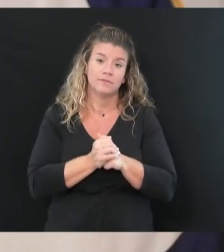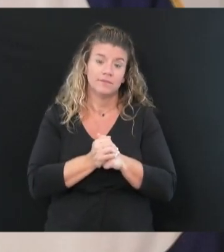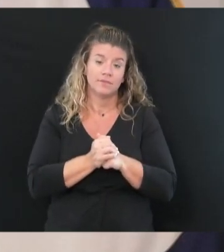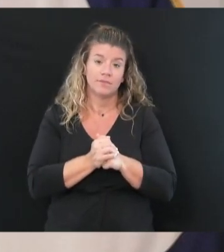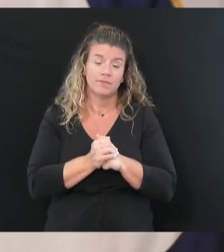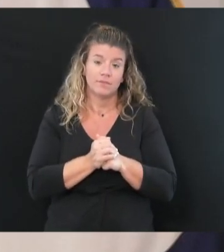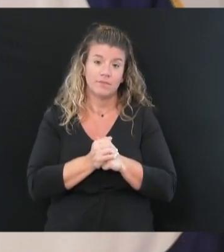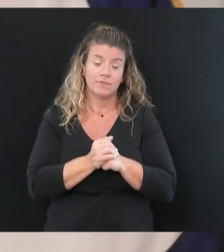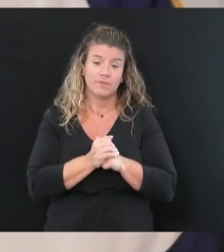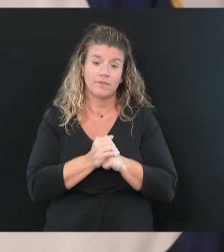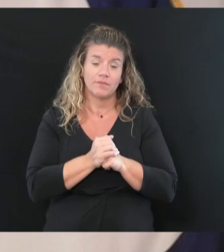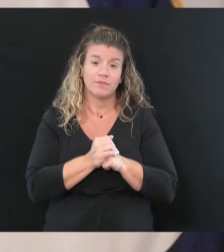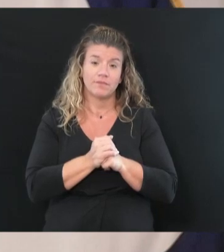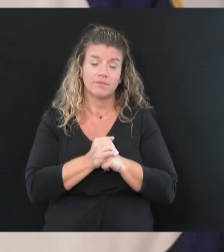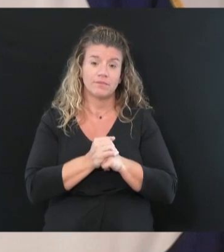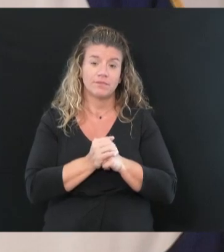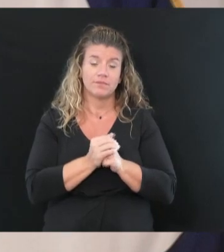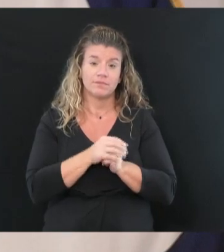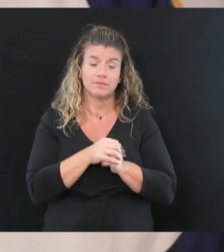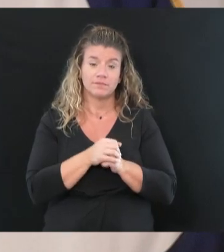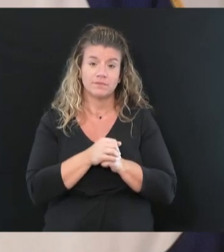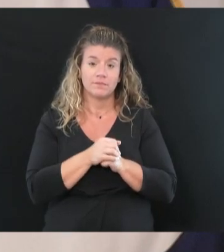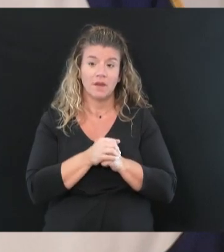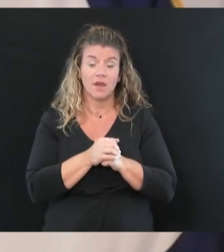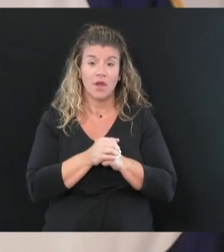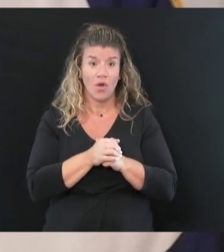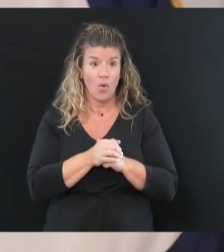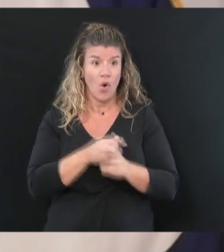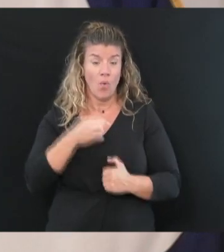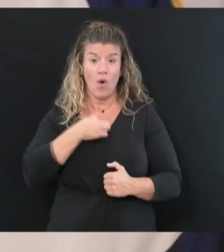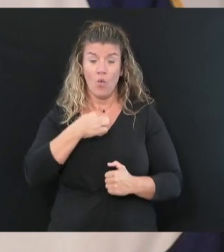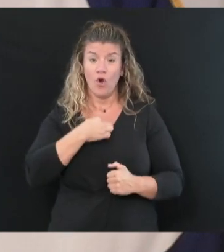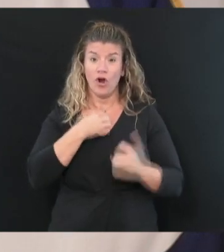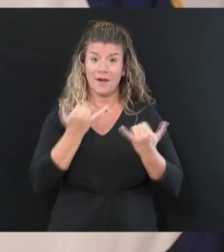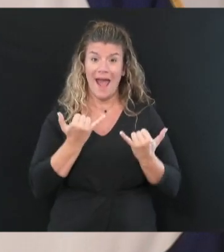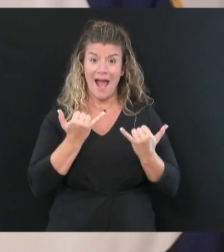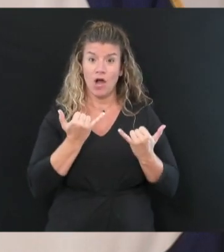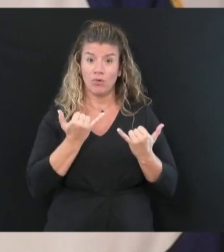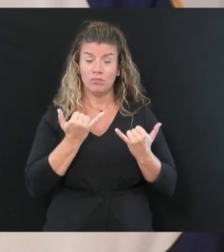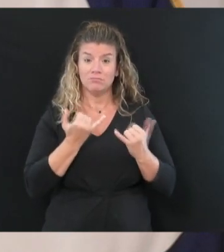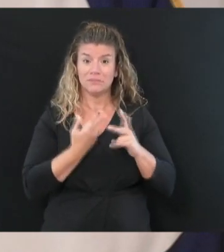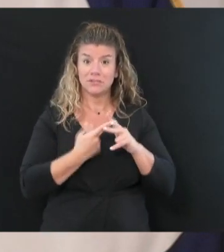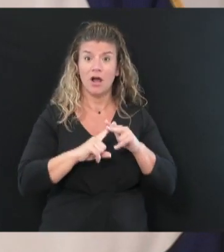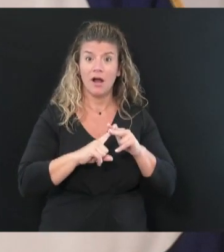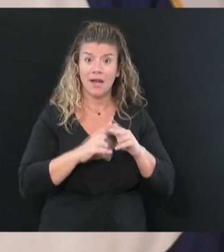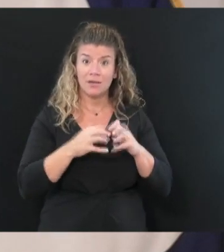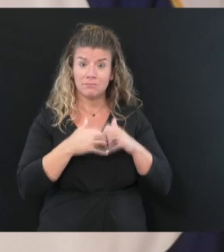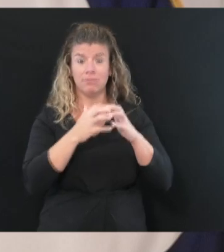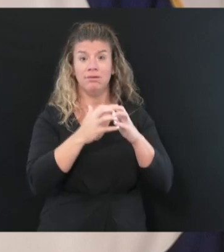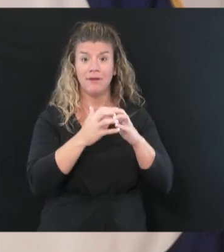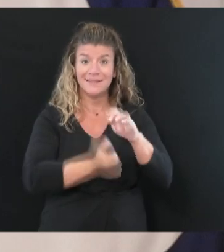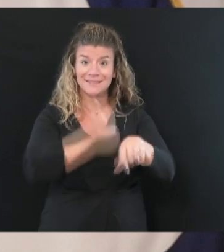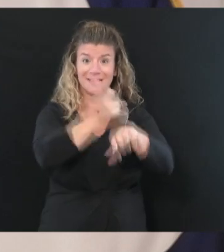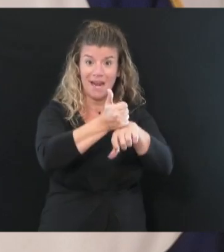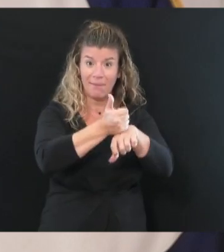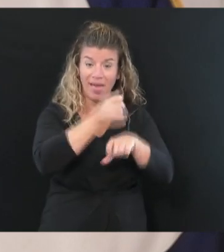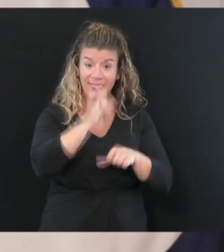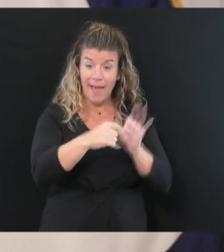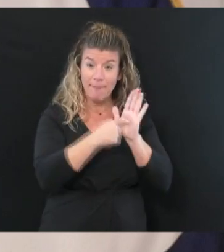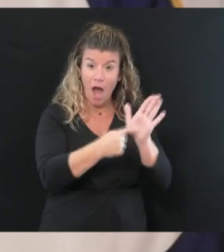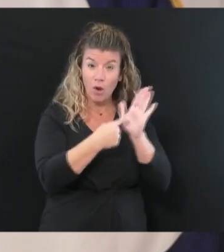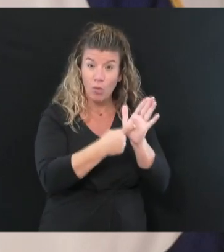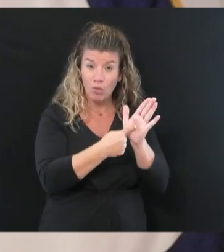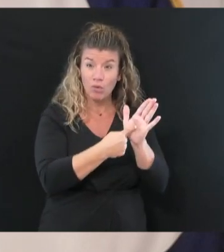we are embarking upon right here is a model that